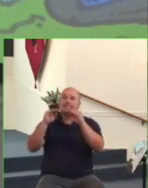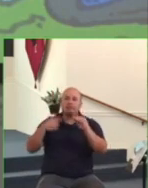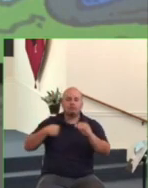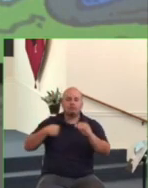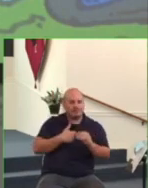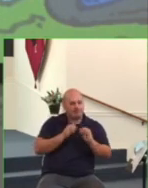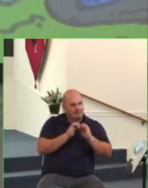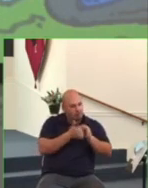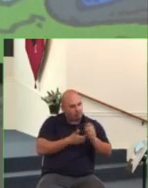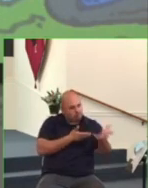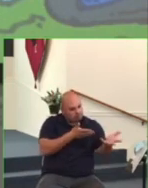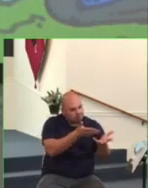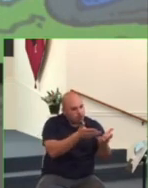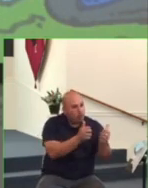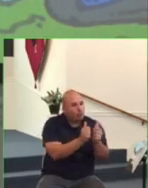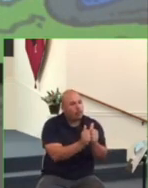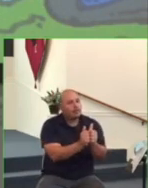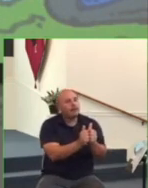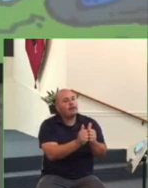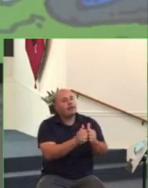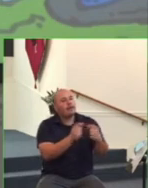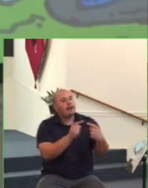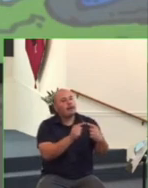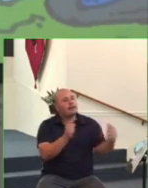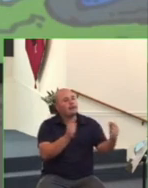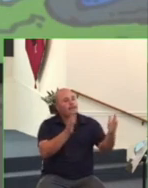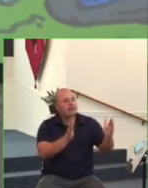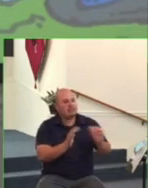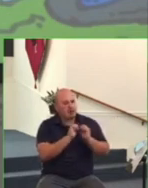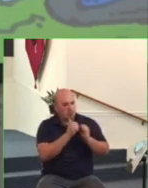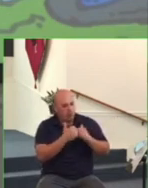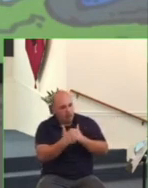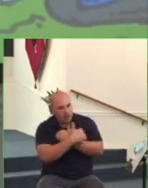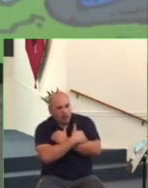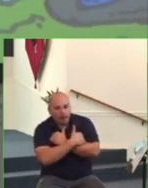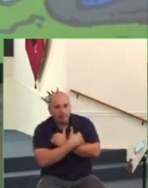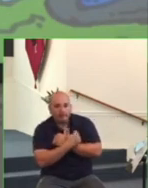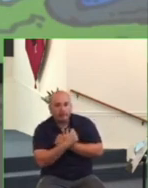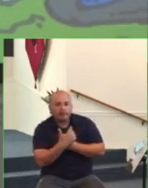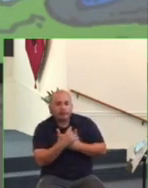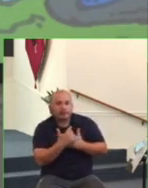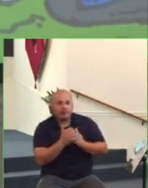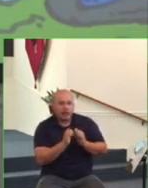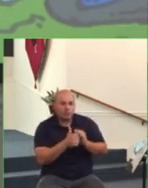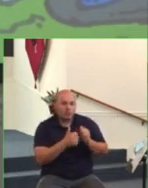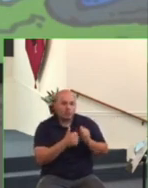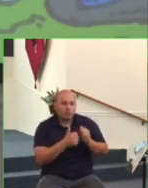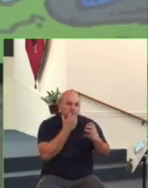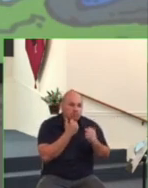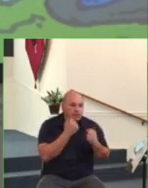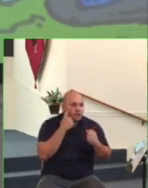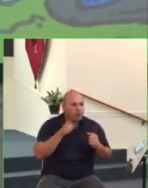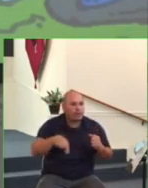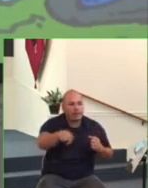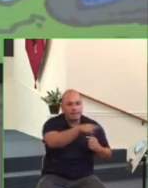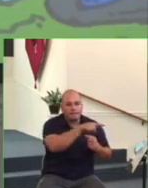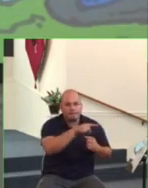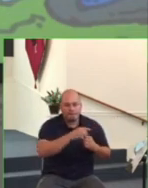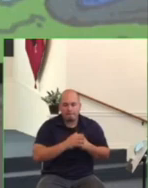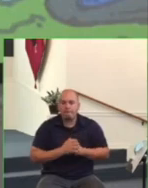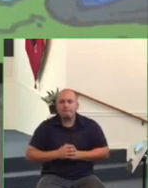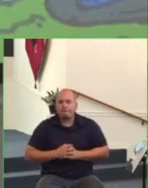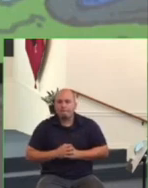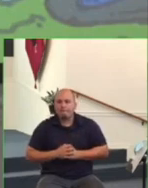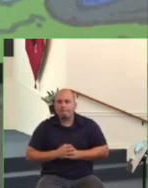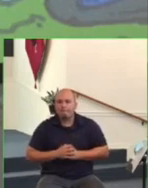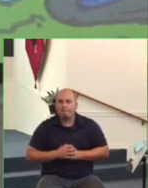our prayers for them, Lord, when we pray to you. Lord, help us not to judge, not to condemn, not to be critical people,